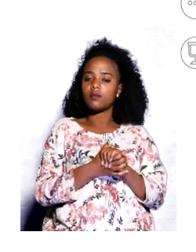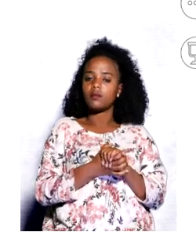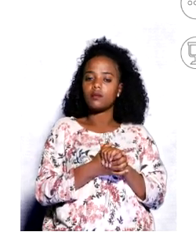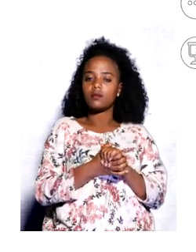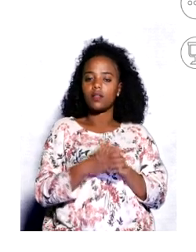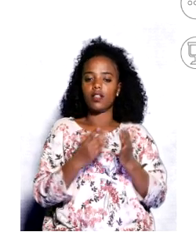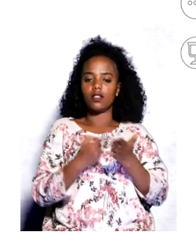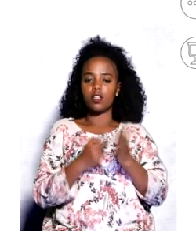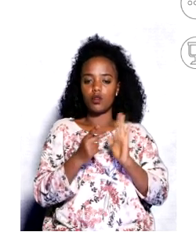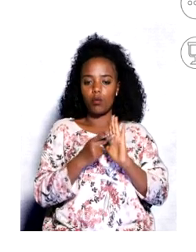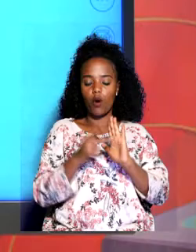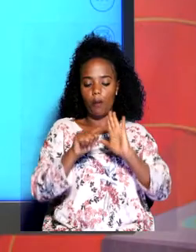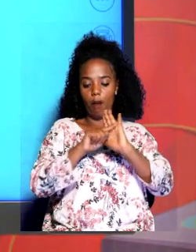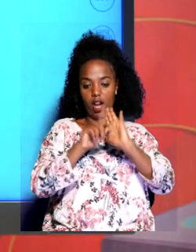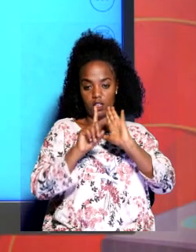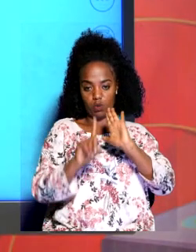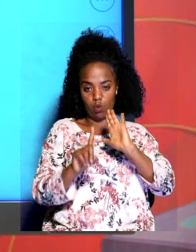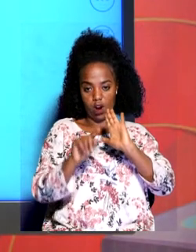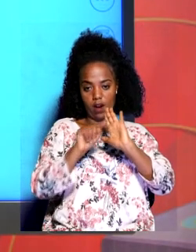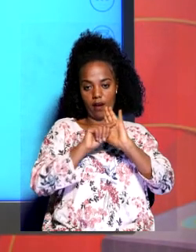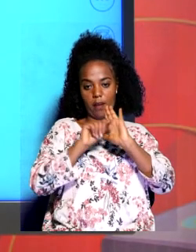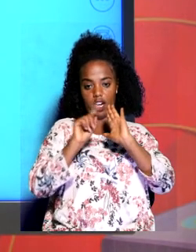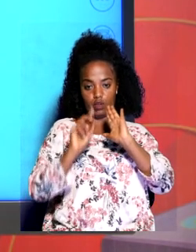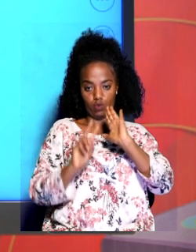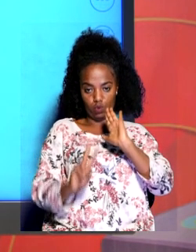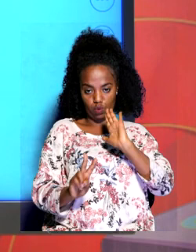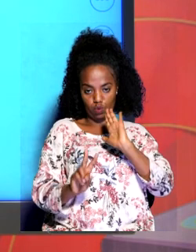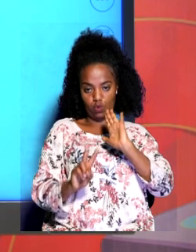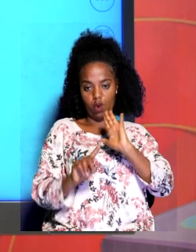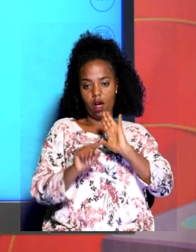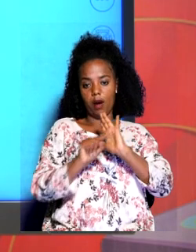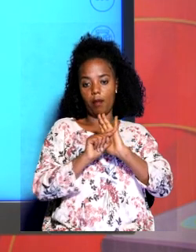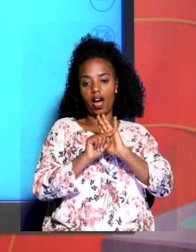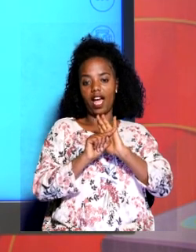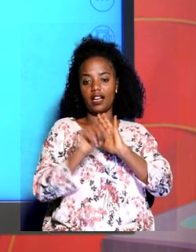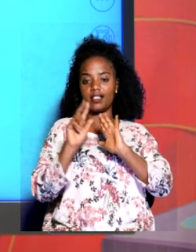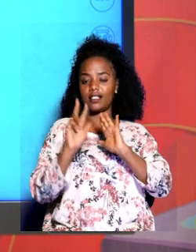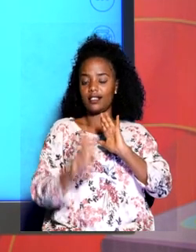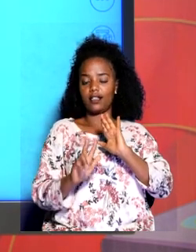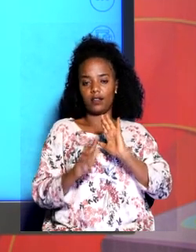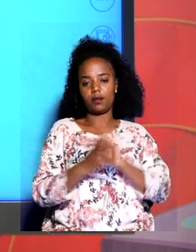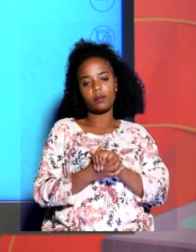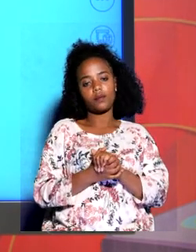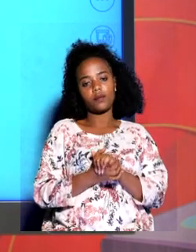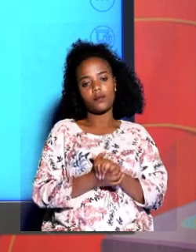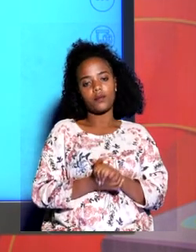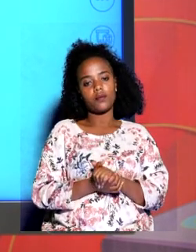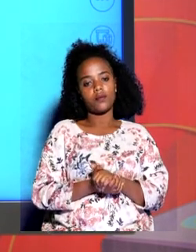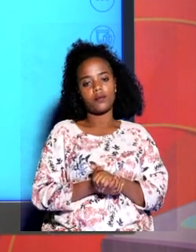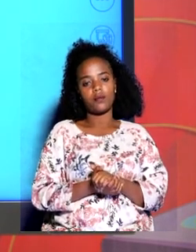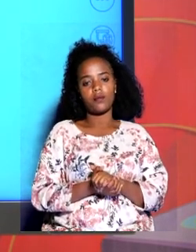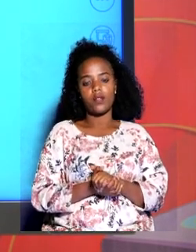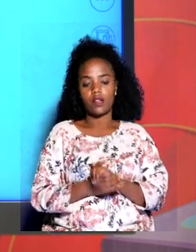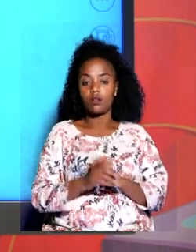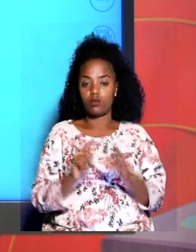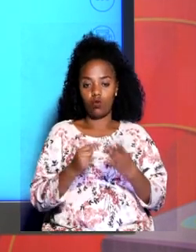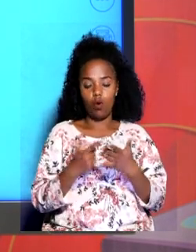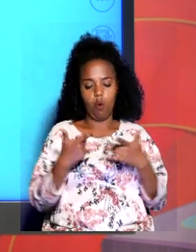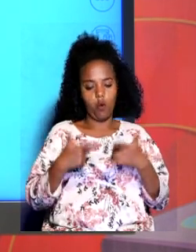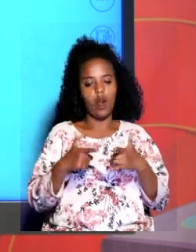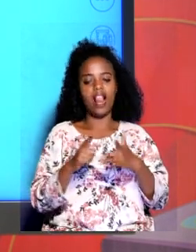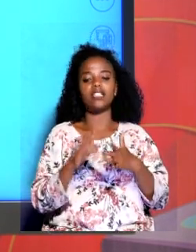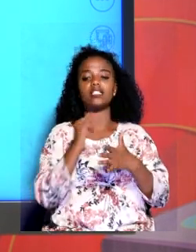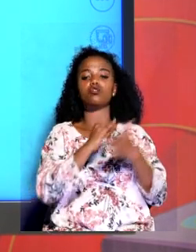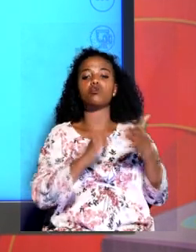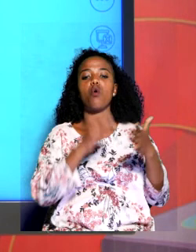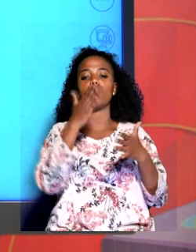This point, minus 1, minus 2, minus 3. So let's draw the